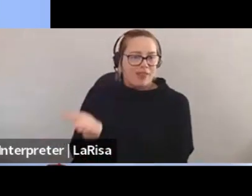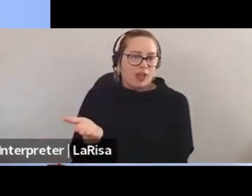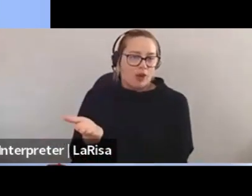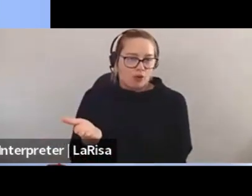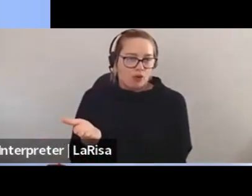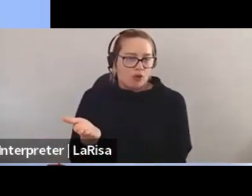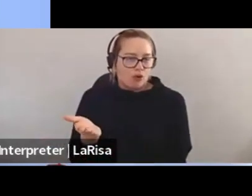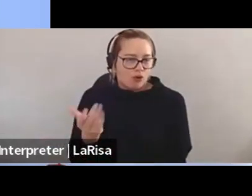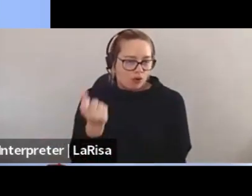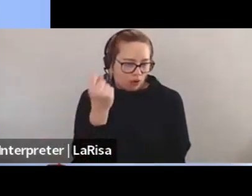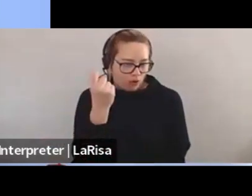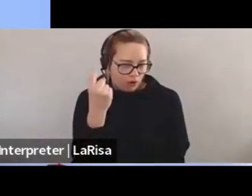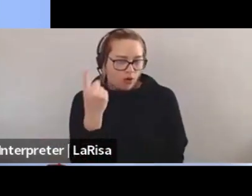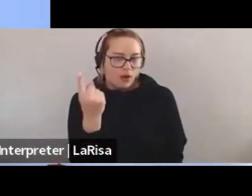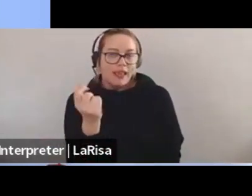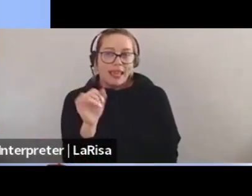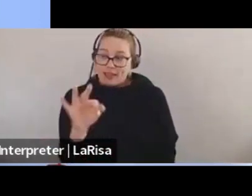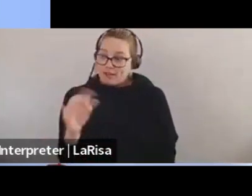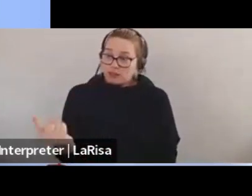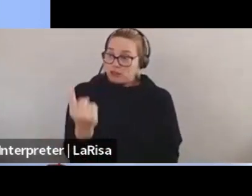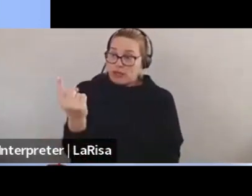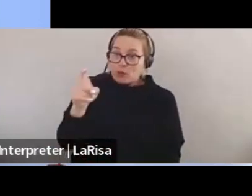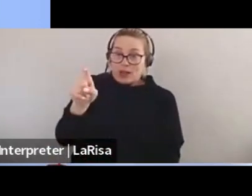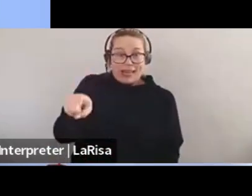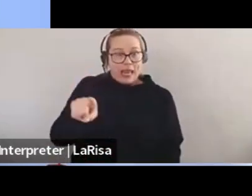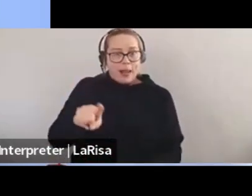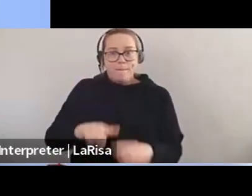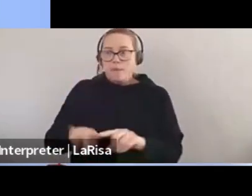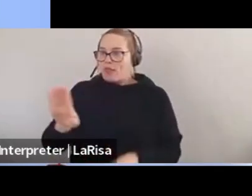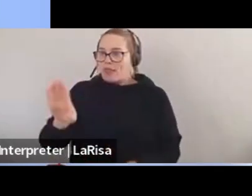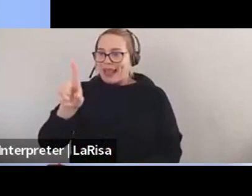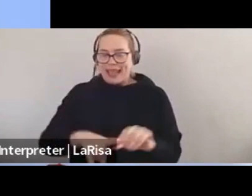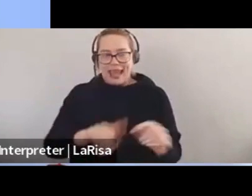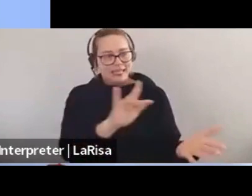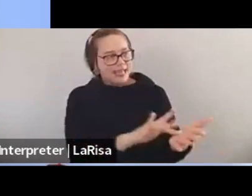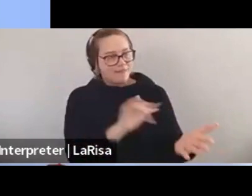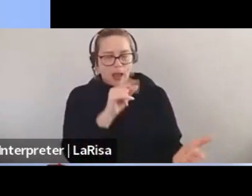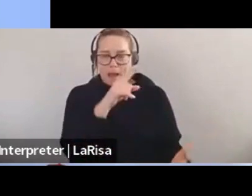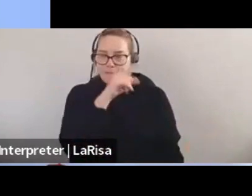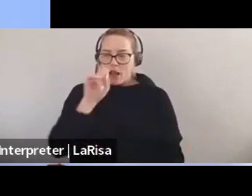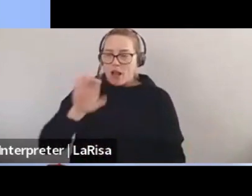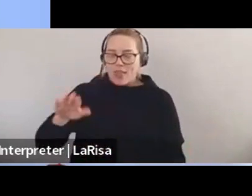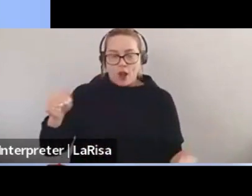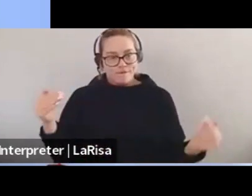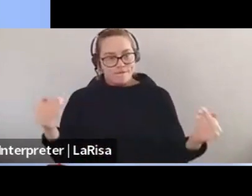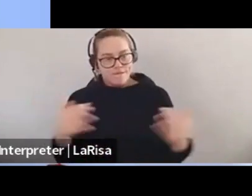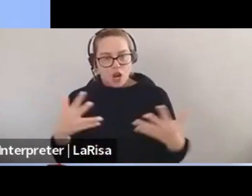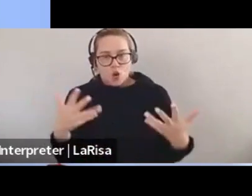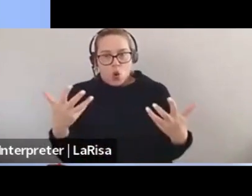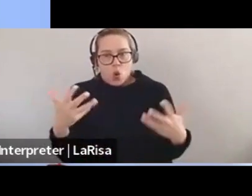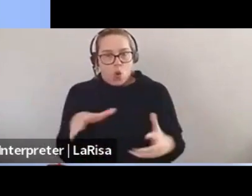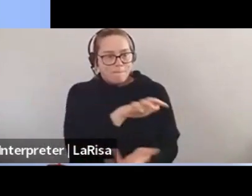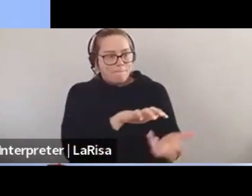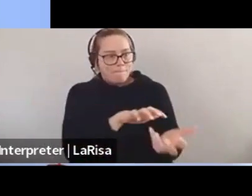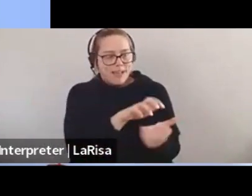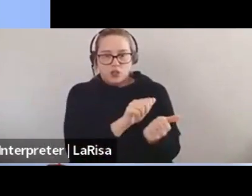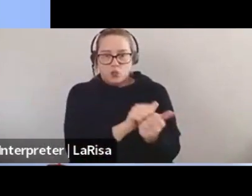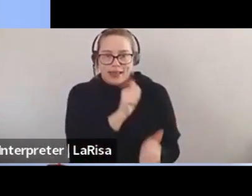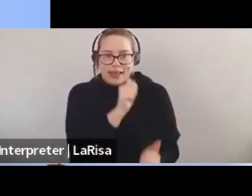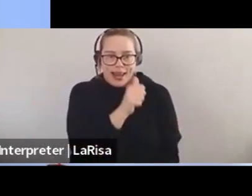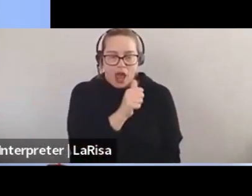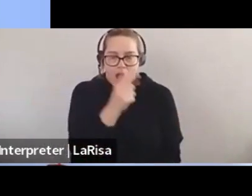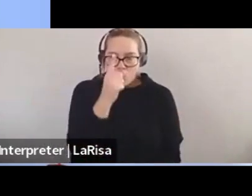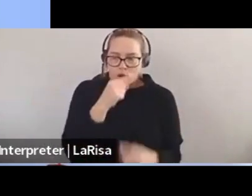peanut butter in the vicinity. So when you think about somebody who needs to utilize a local food resource, but maybe they